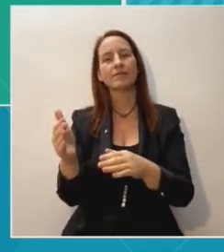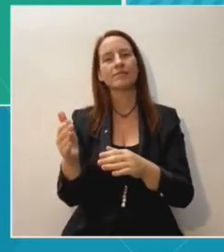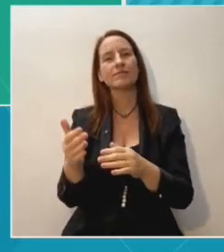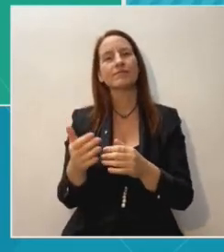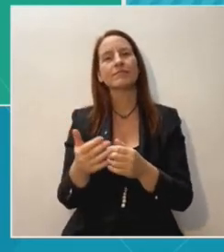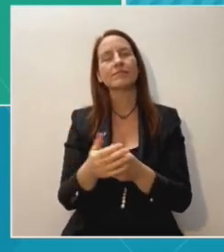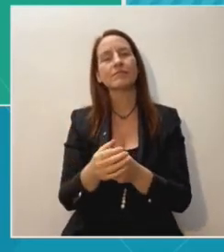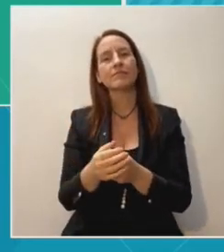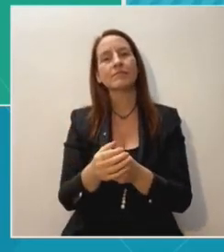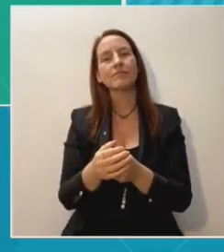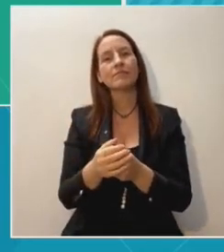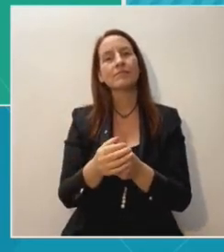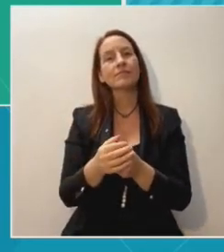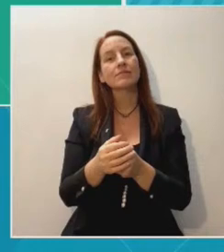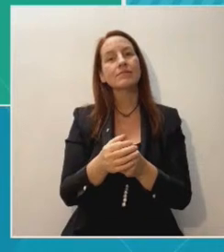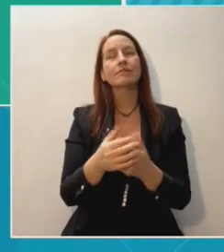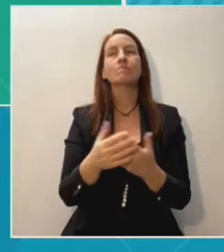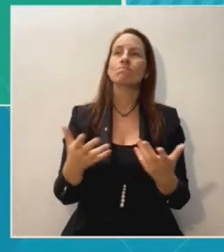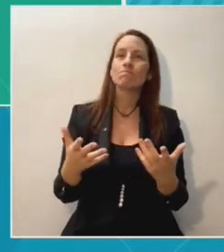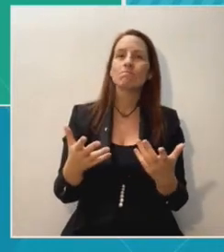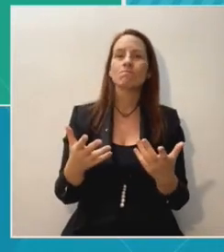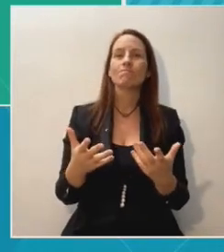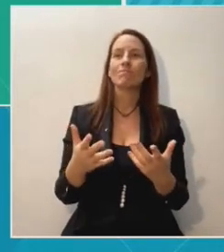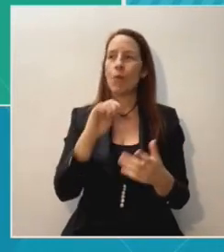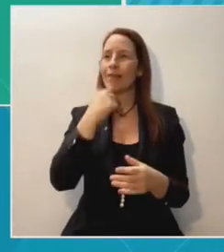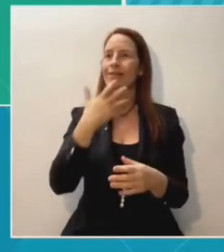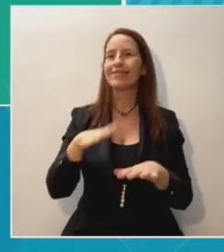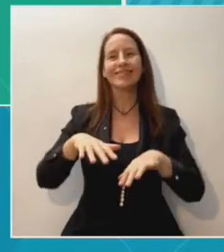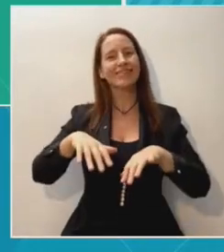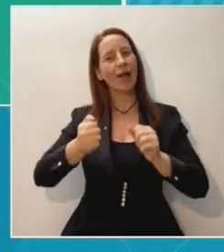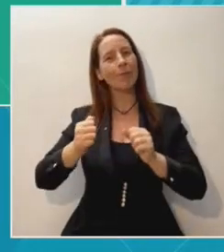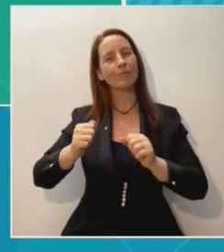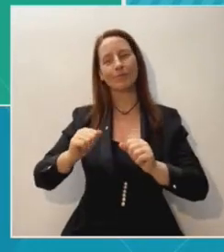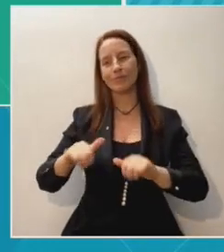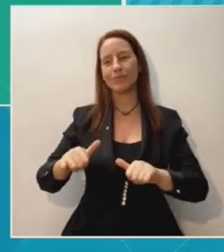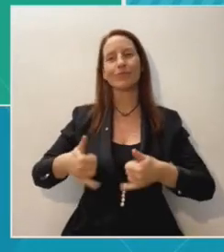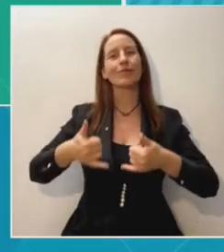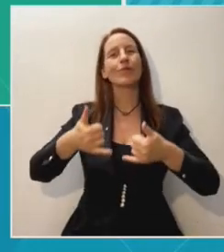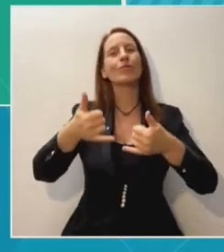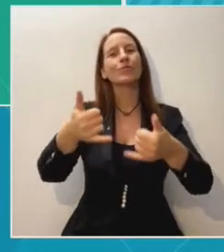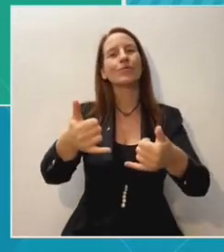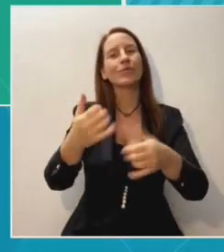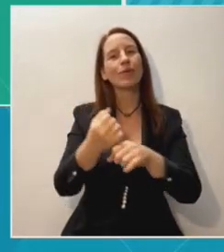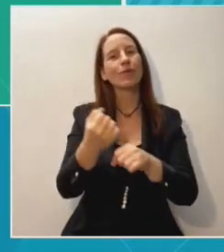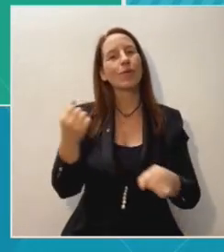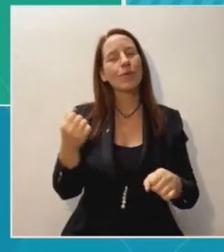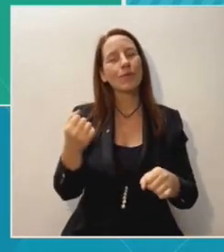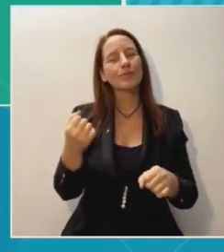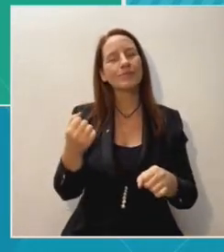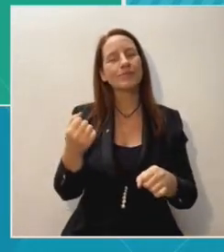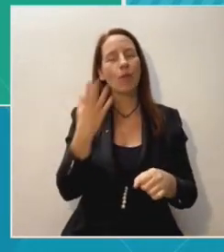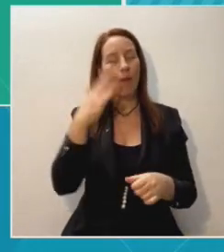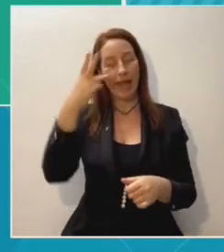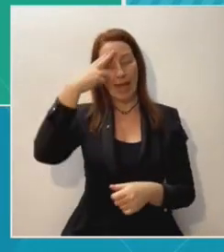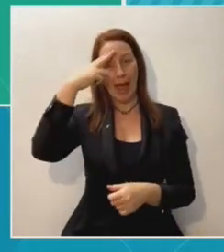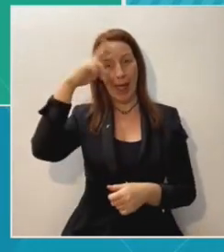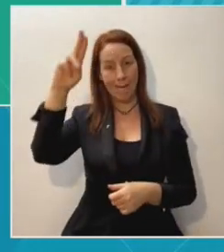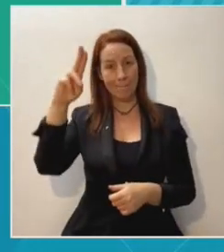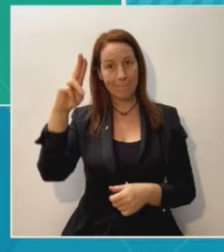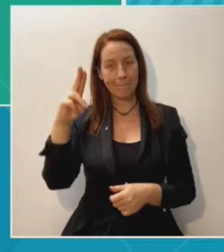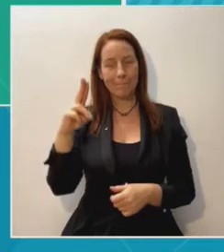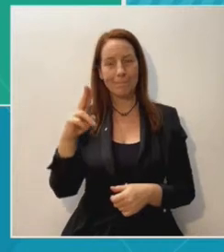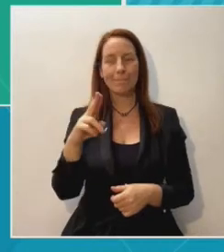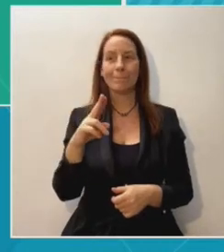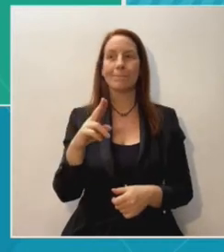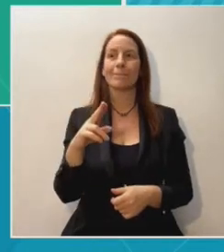We are about now to begin the presentation of awards. Now, as your names are read out, you will appear in a small